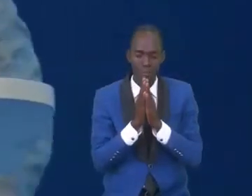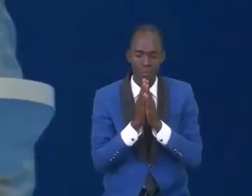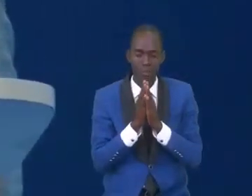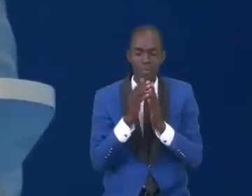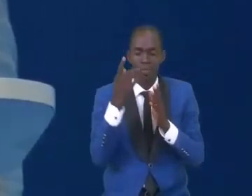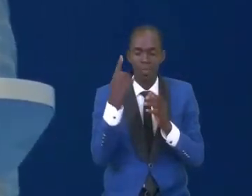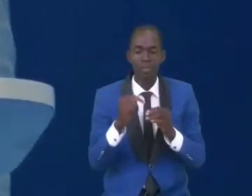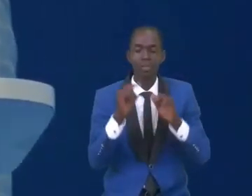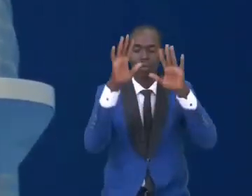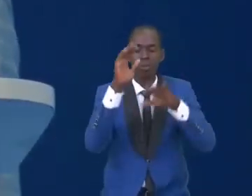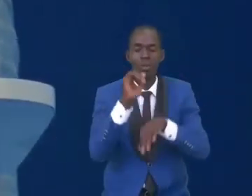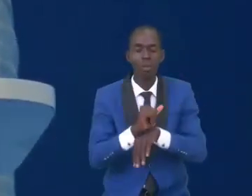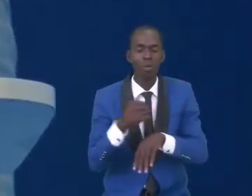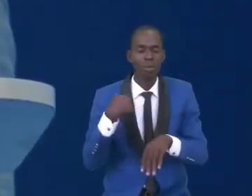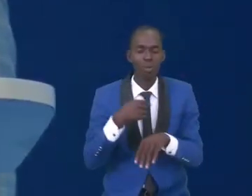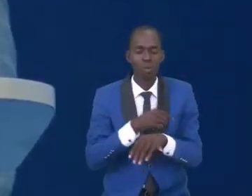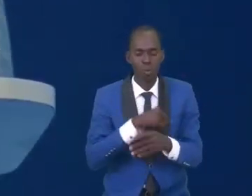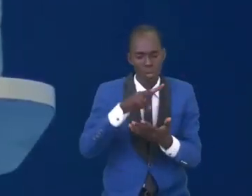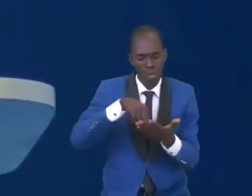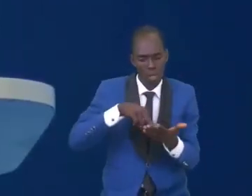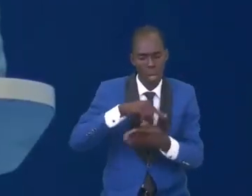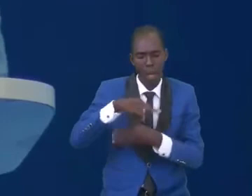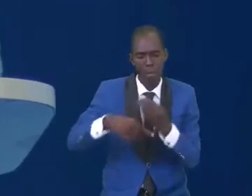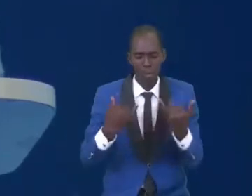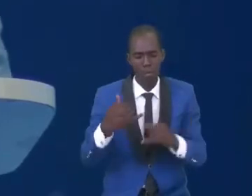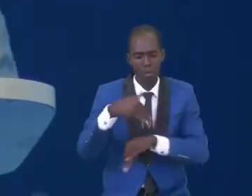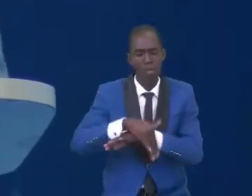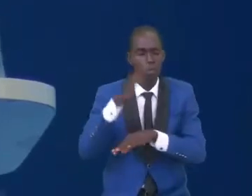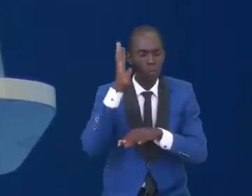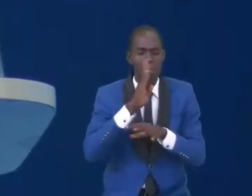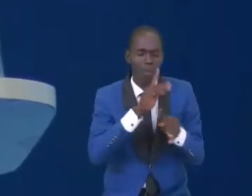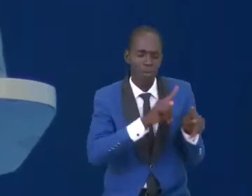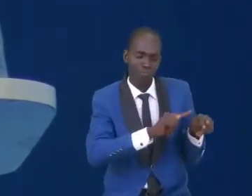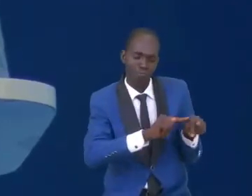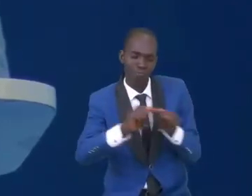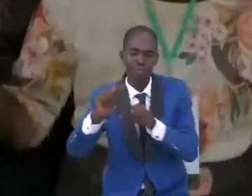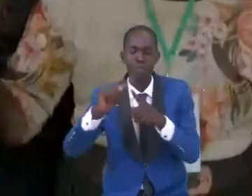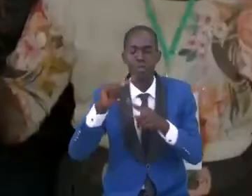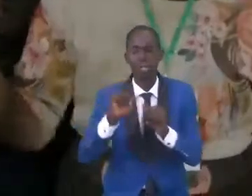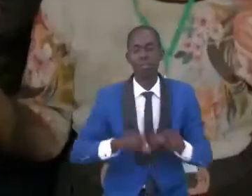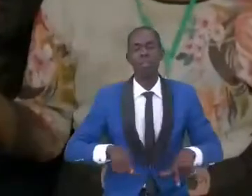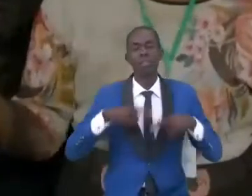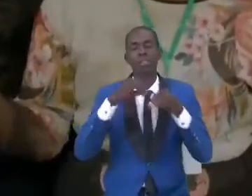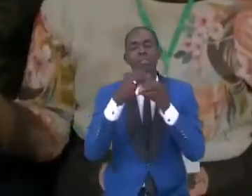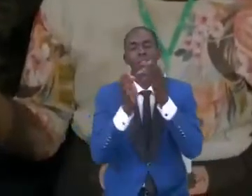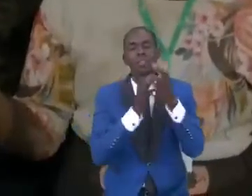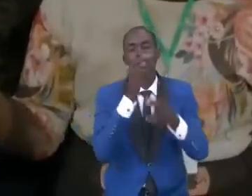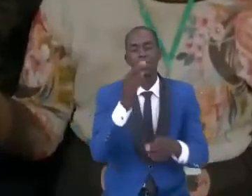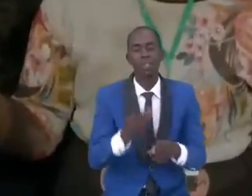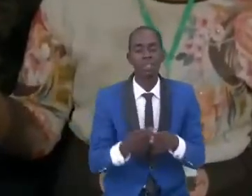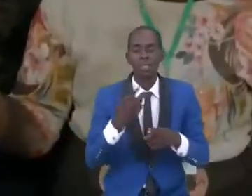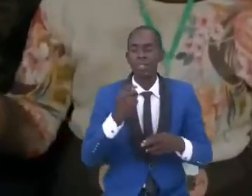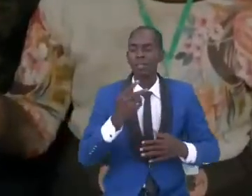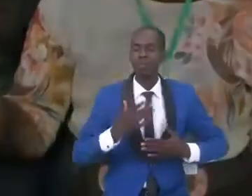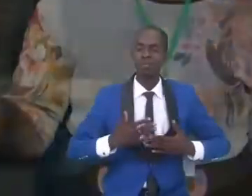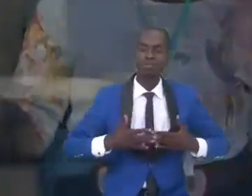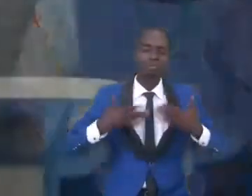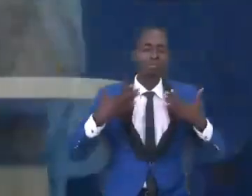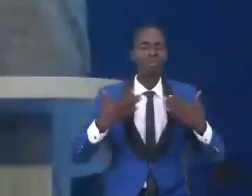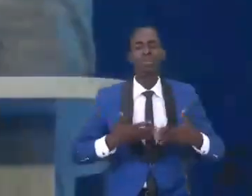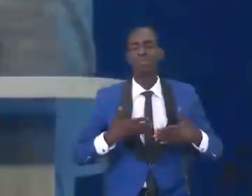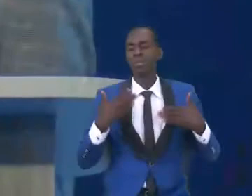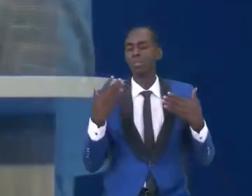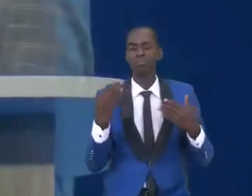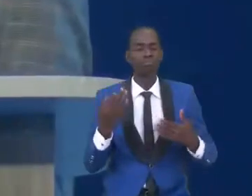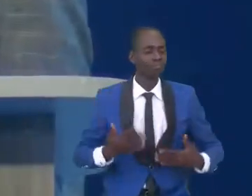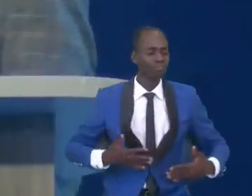we read about tonight will be transferred to every life. The joy,